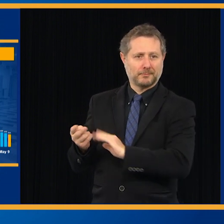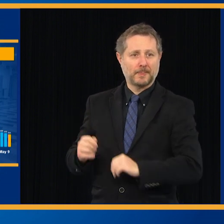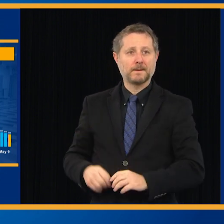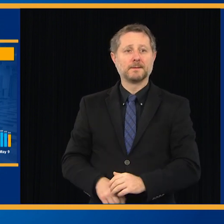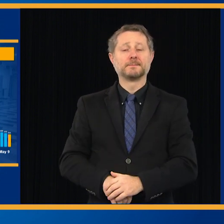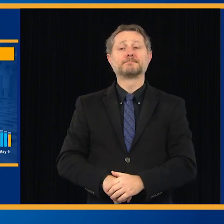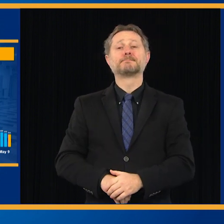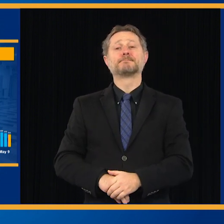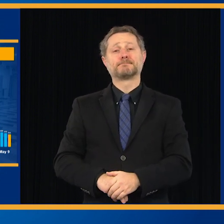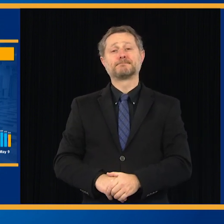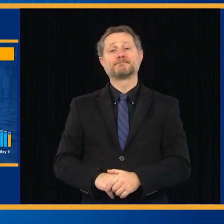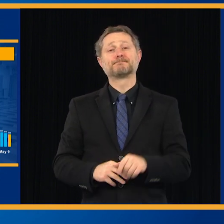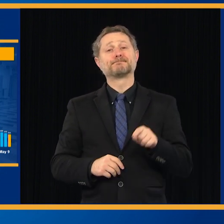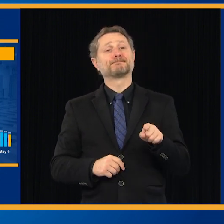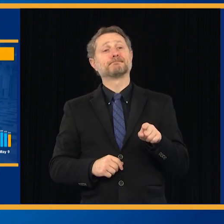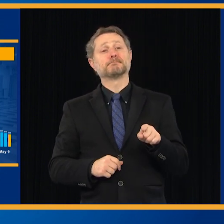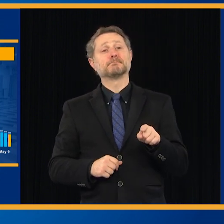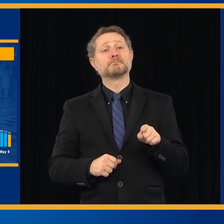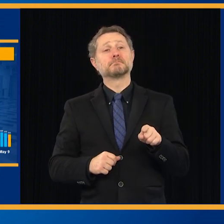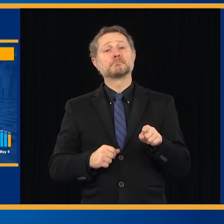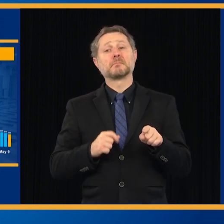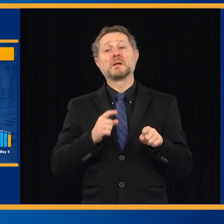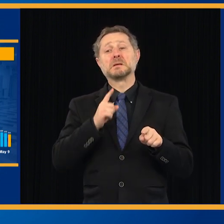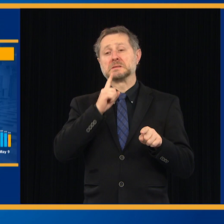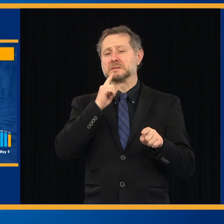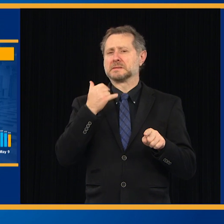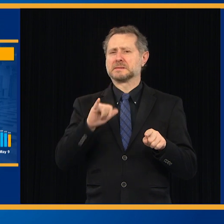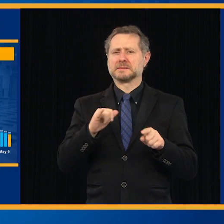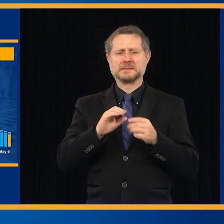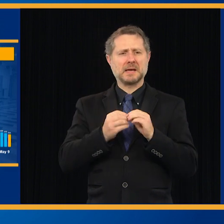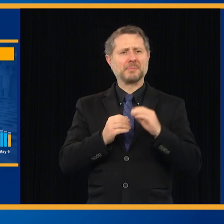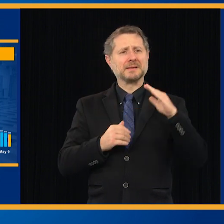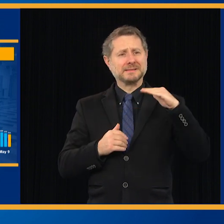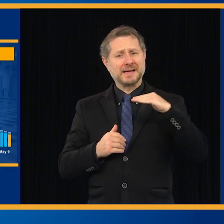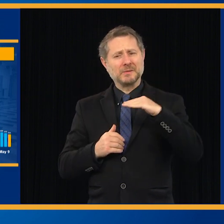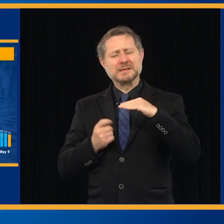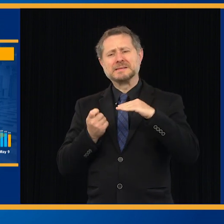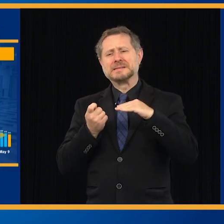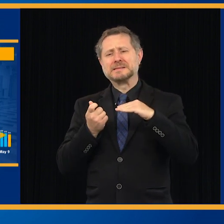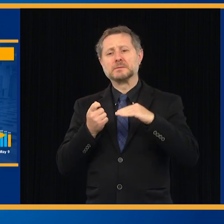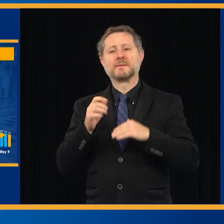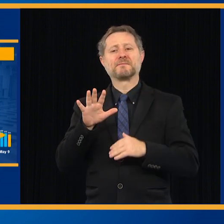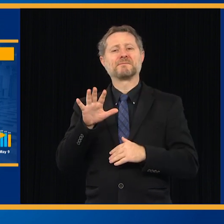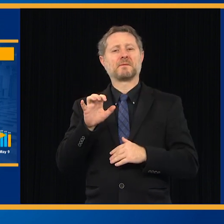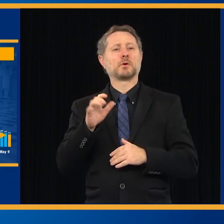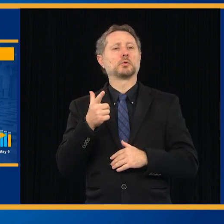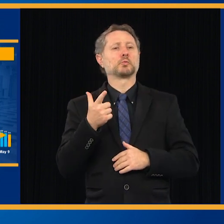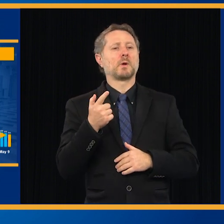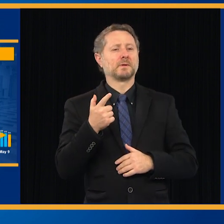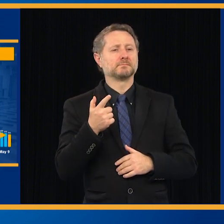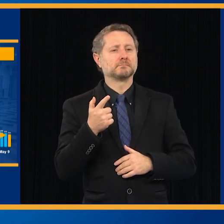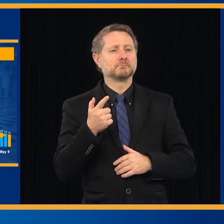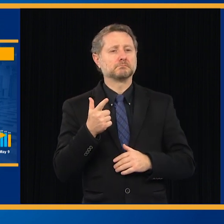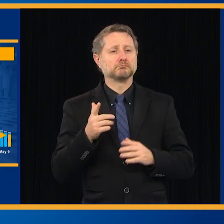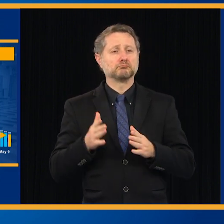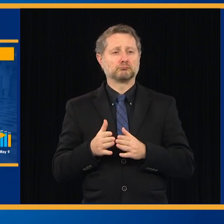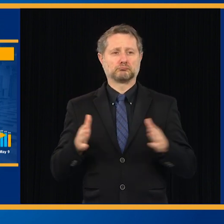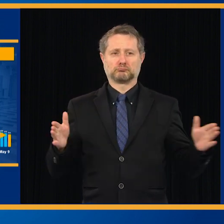which has been still very high, is down to 521, and that is down.